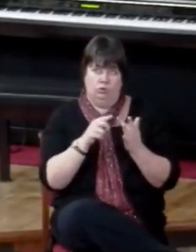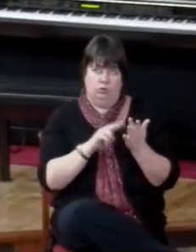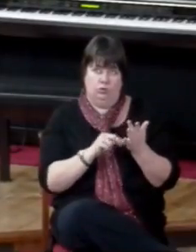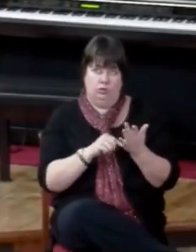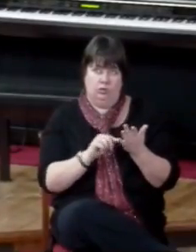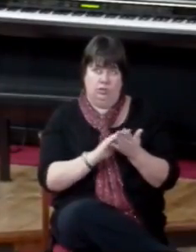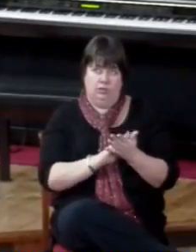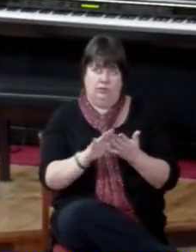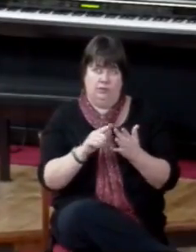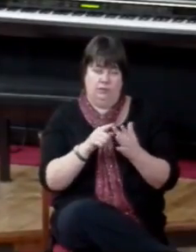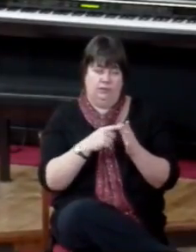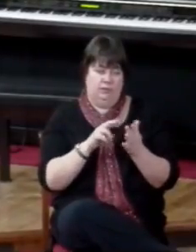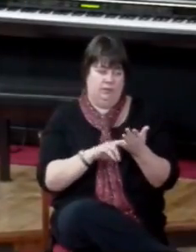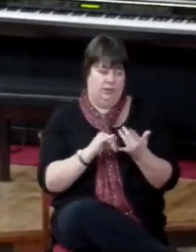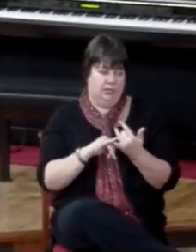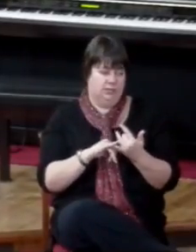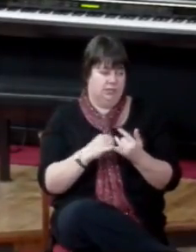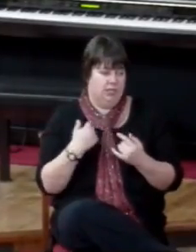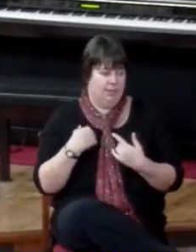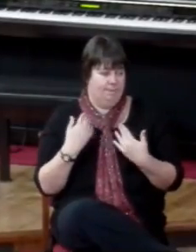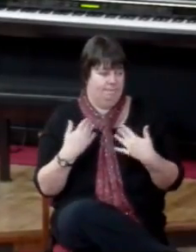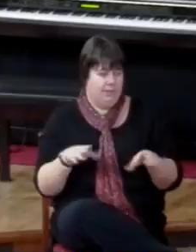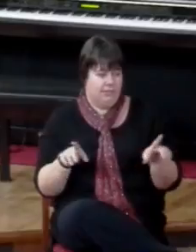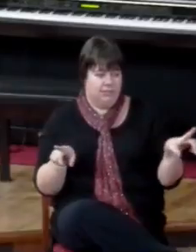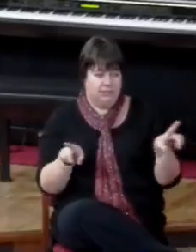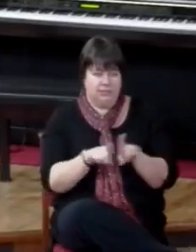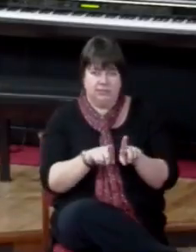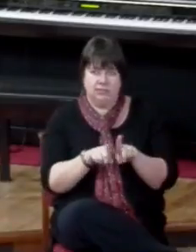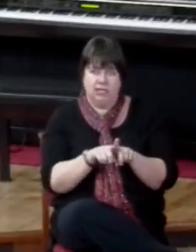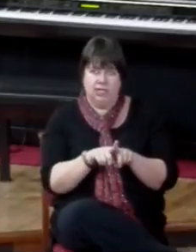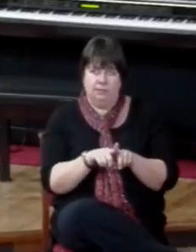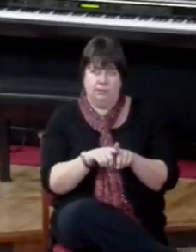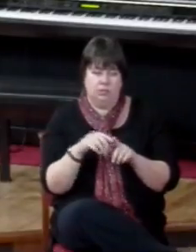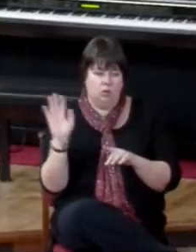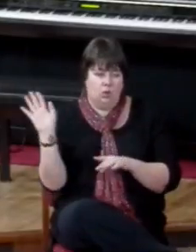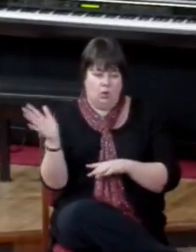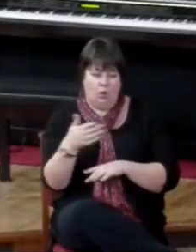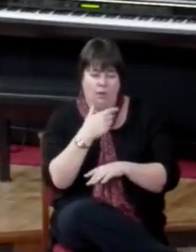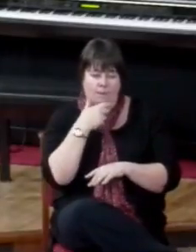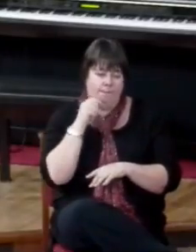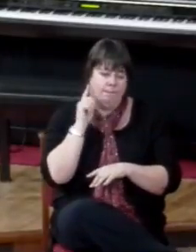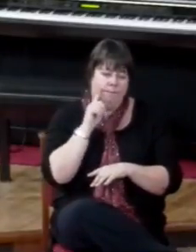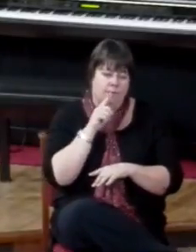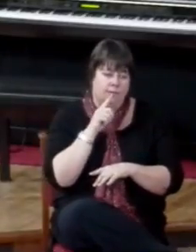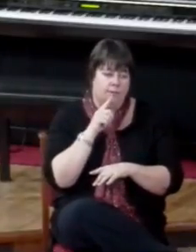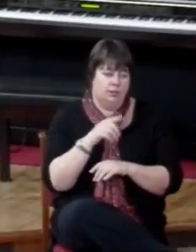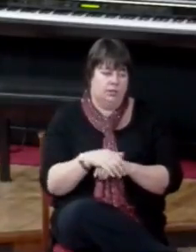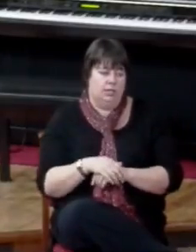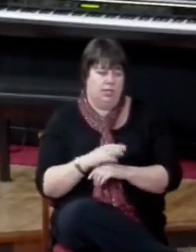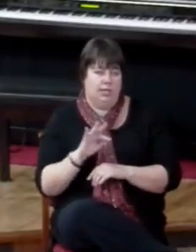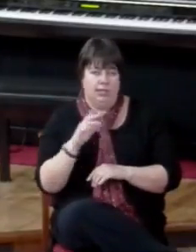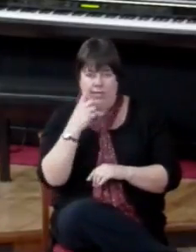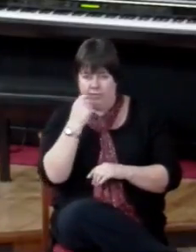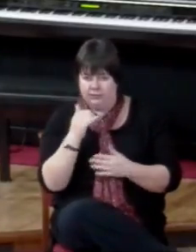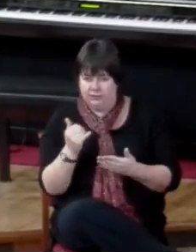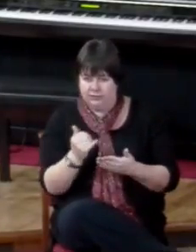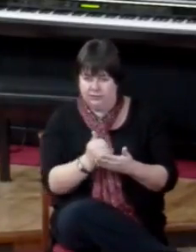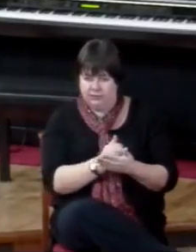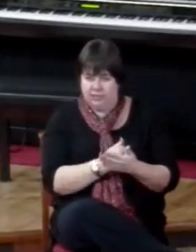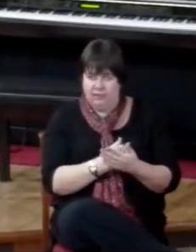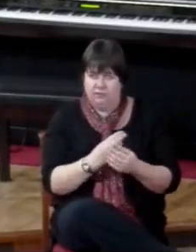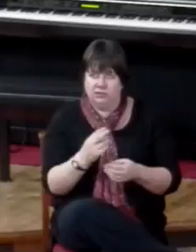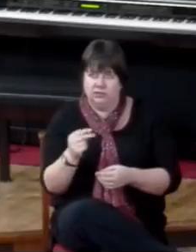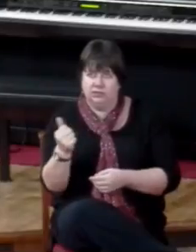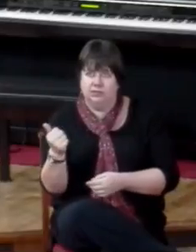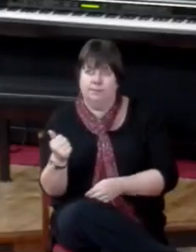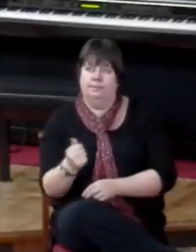have become all things to all people, so that by all possible means I might save some. I do all